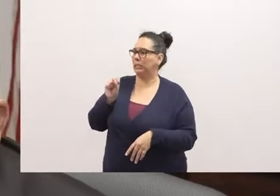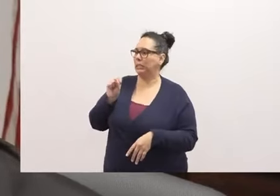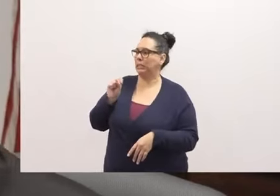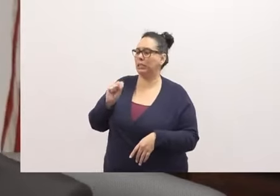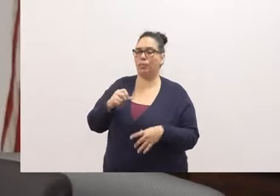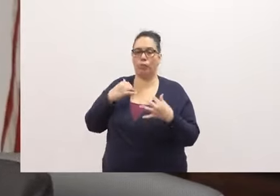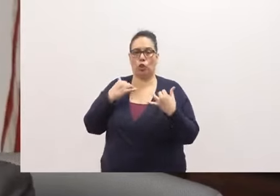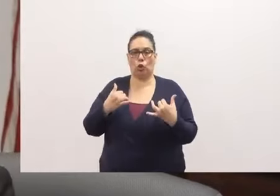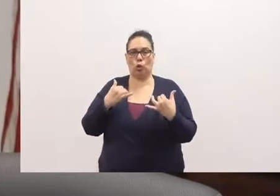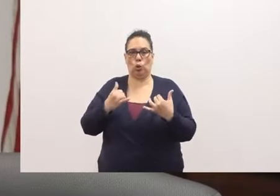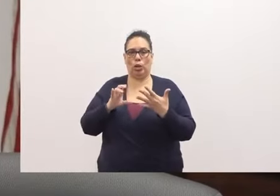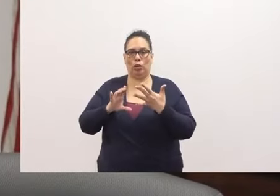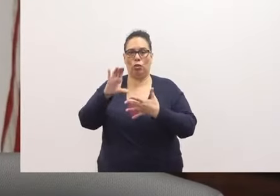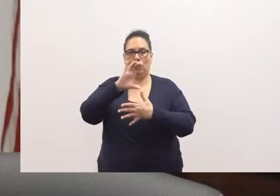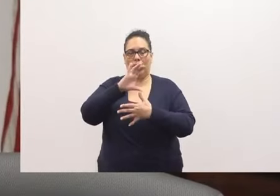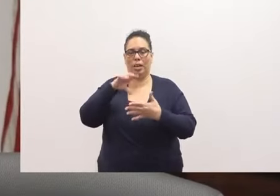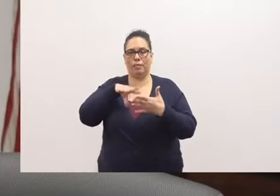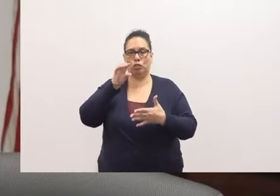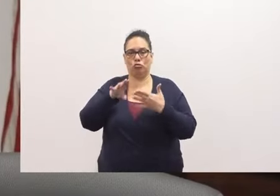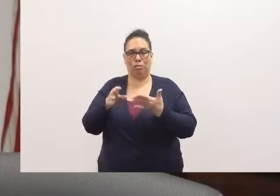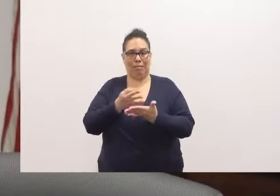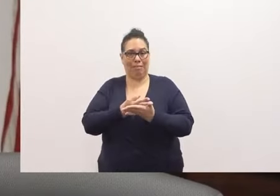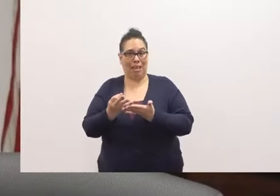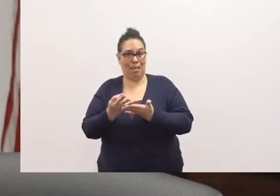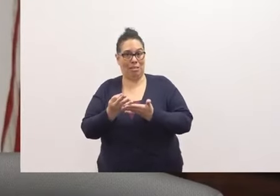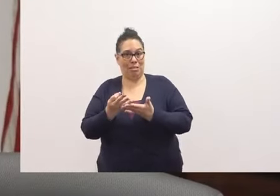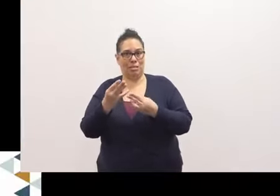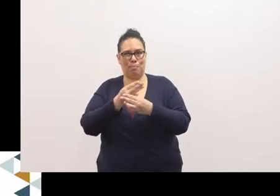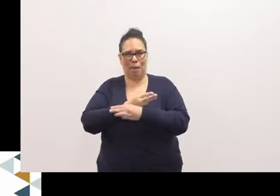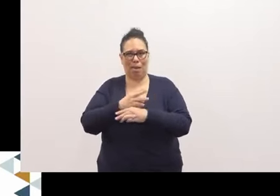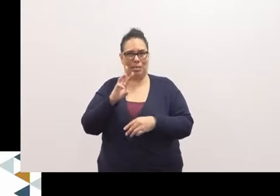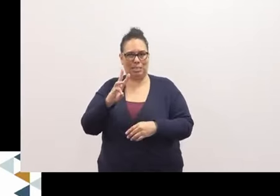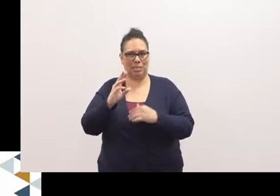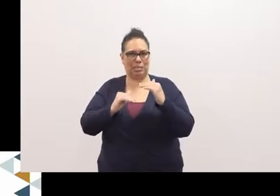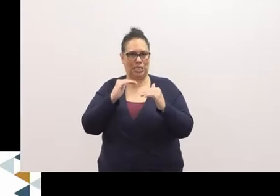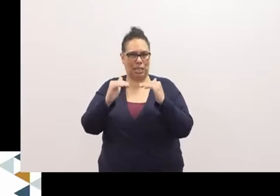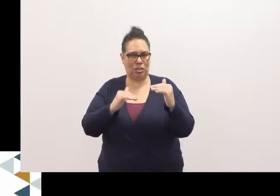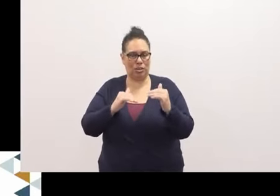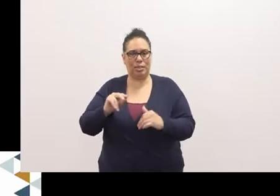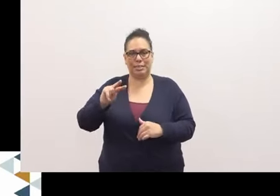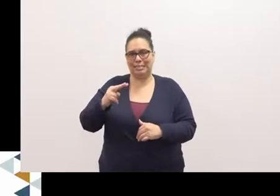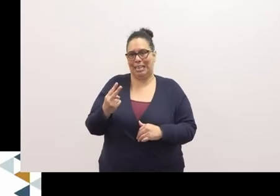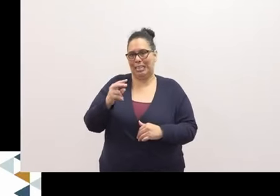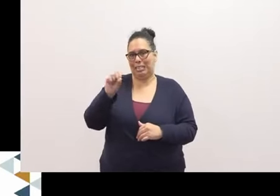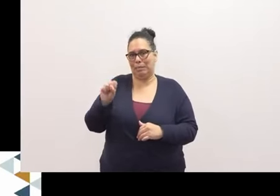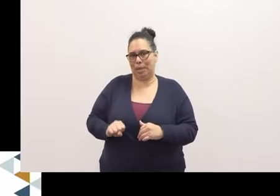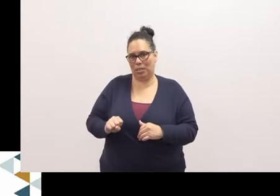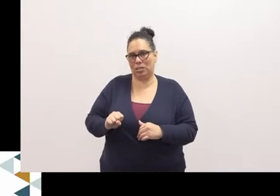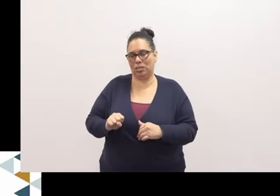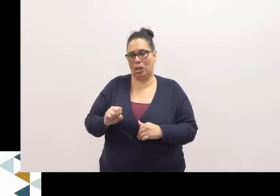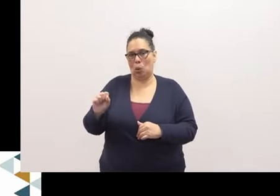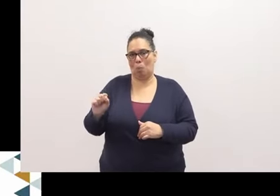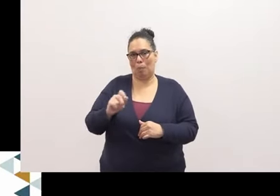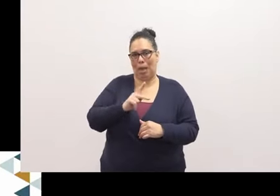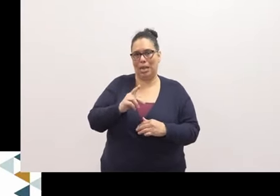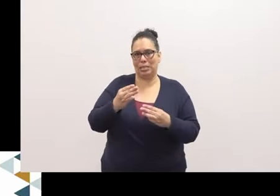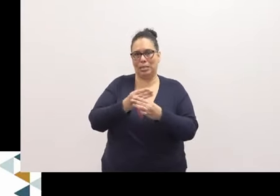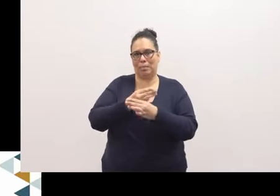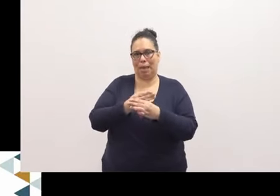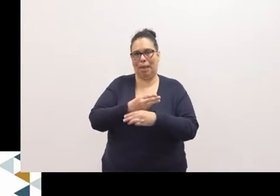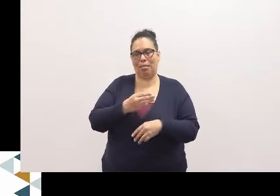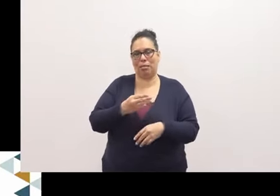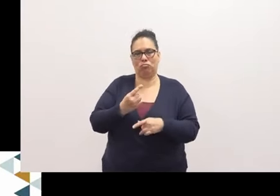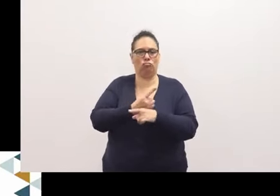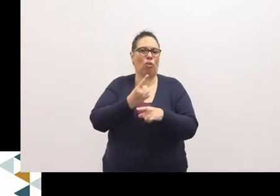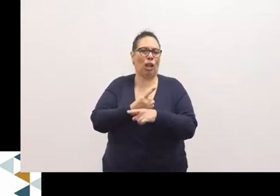so currently the criteria, if a student fails Math 6 Accelerated, second semester, they would backslide into a Math 7